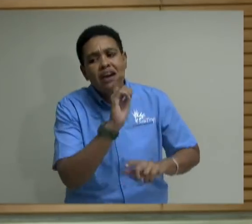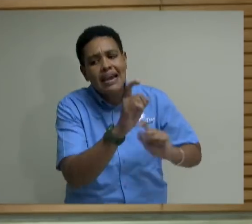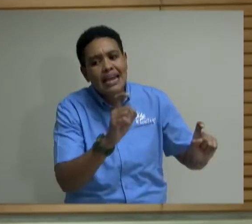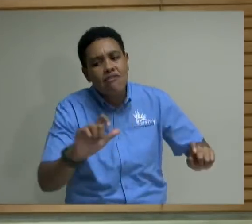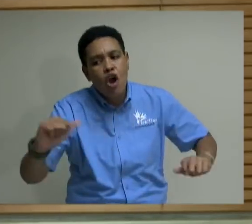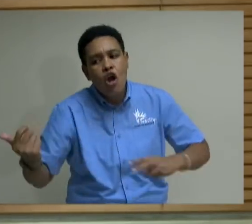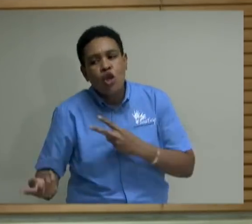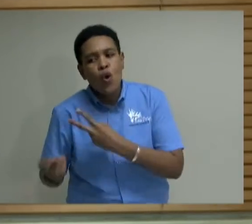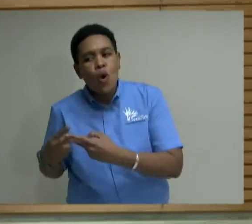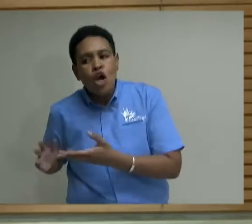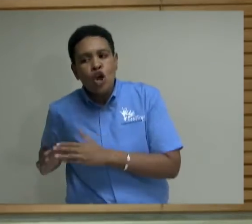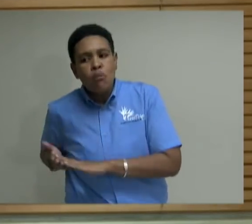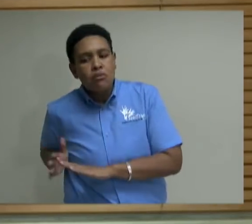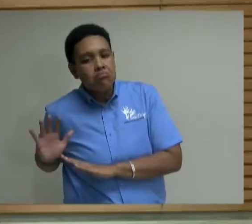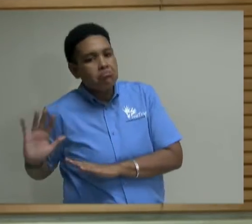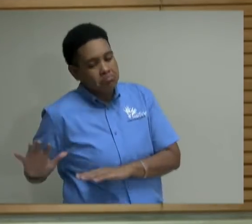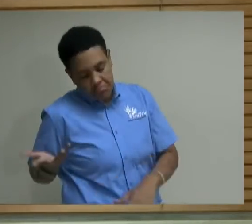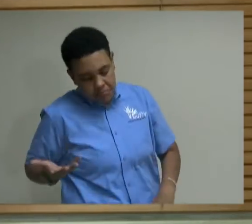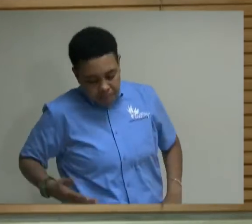quarantine communities?